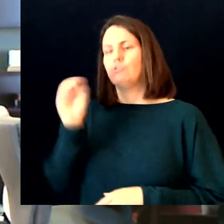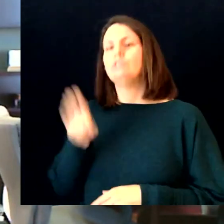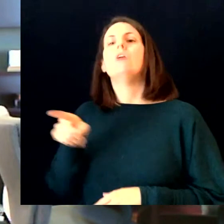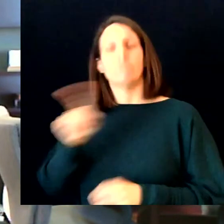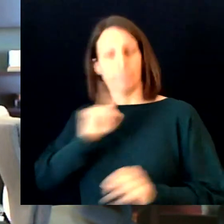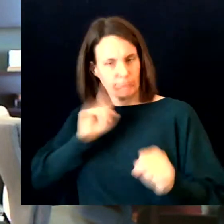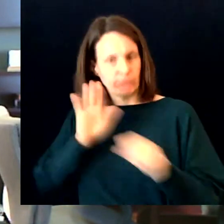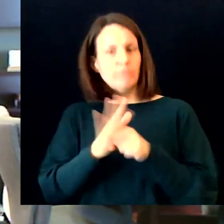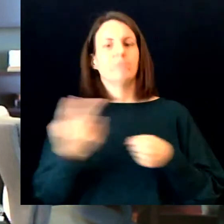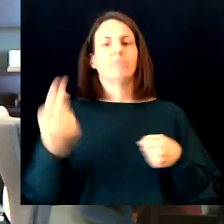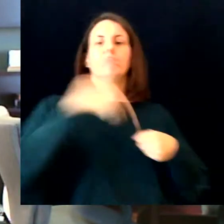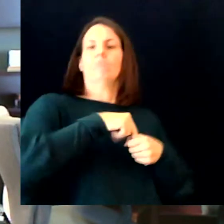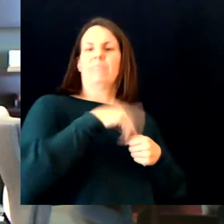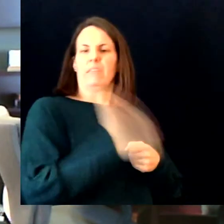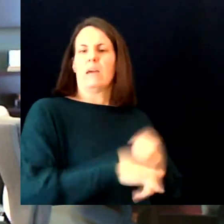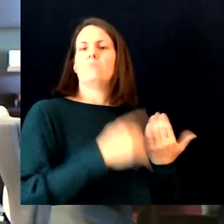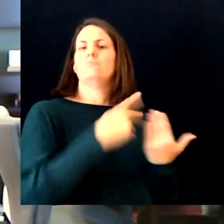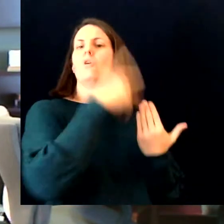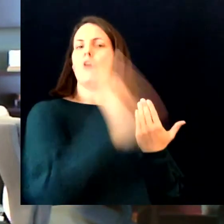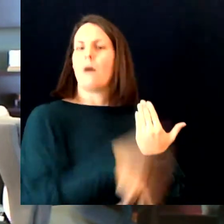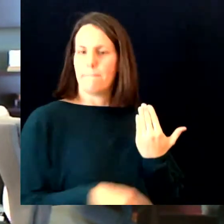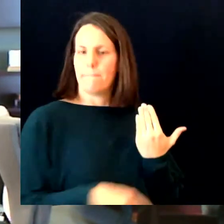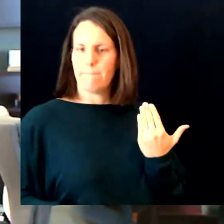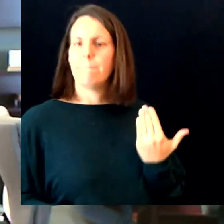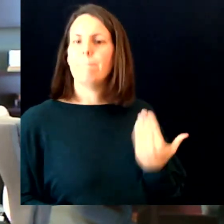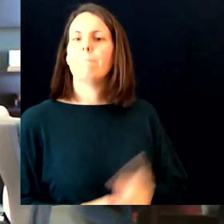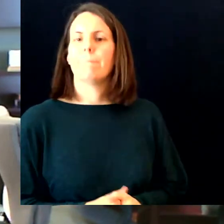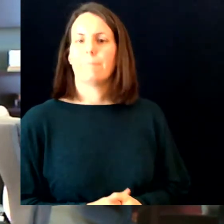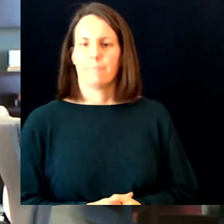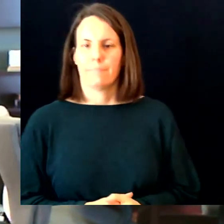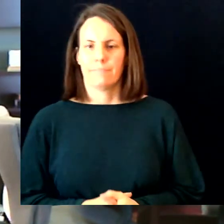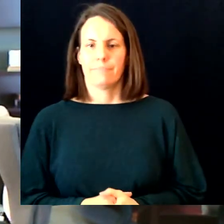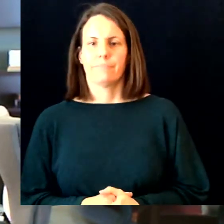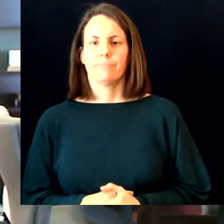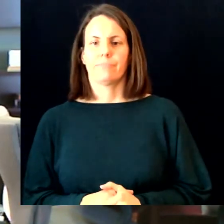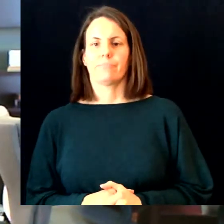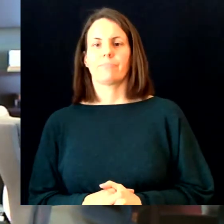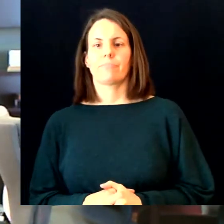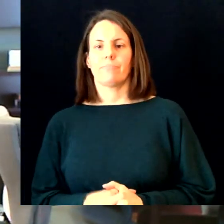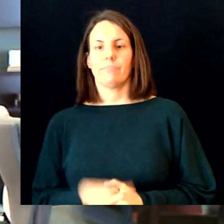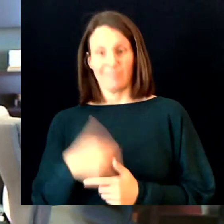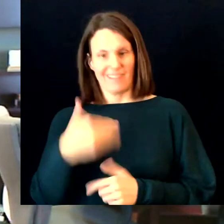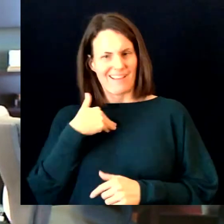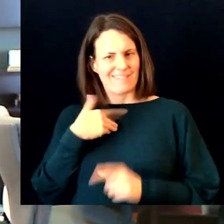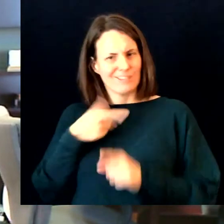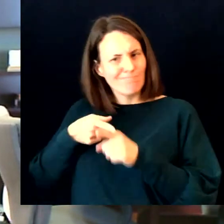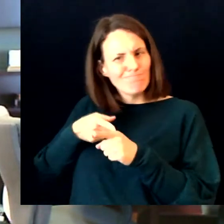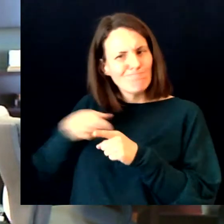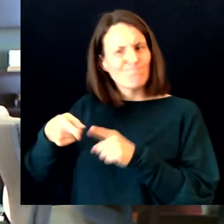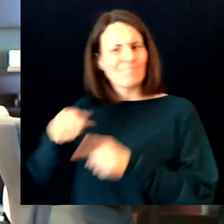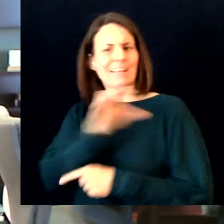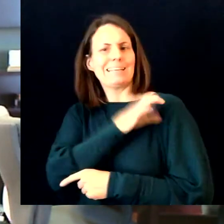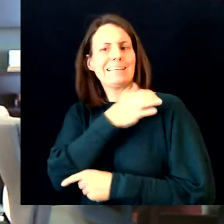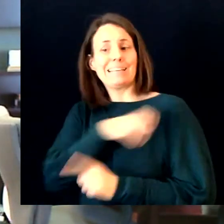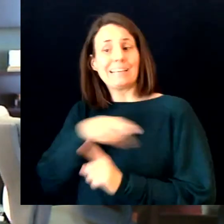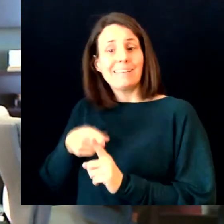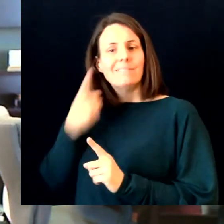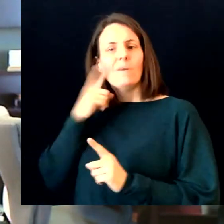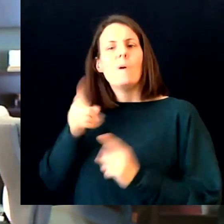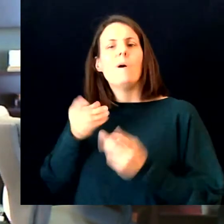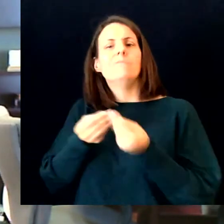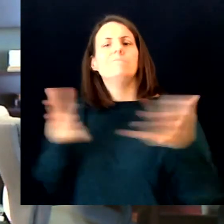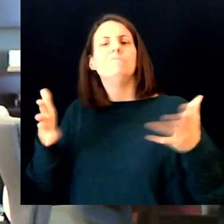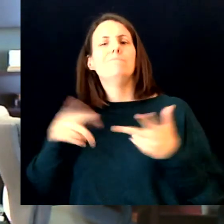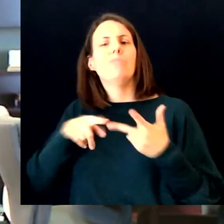drop-off and pickup times, to make it that much more convenient for kids and for parents as well, and guardians to get